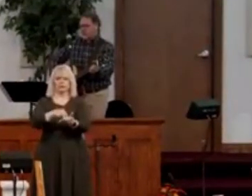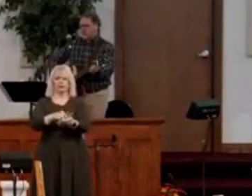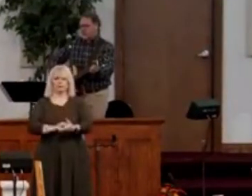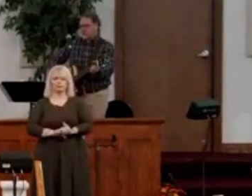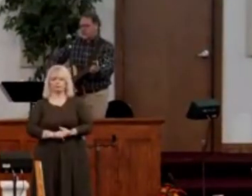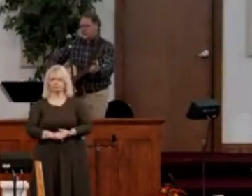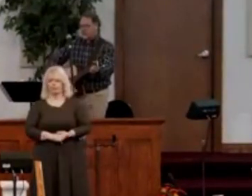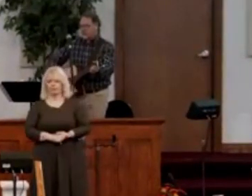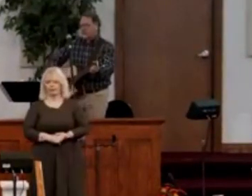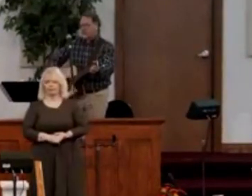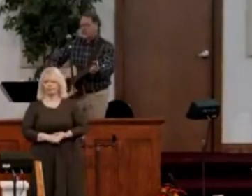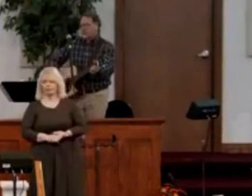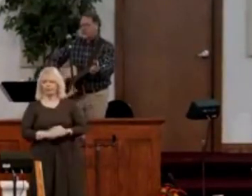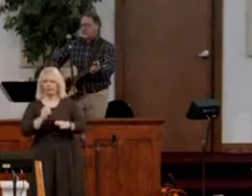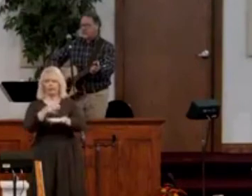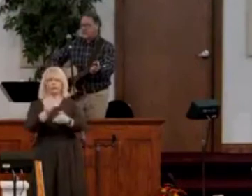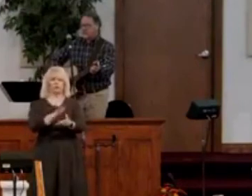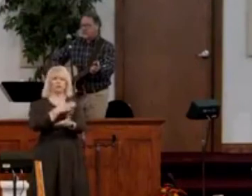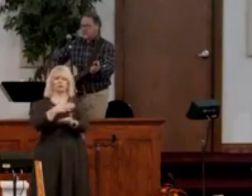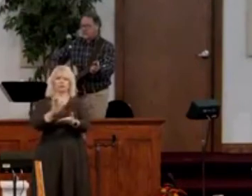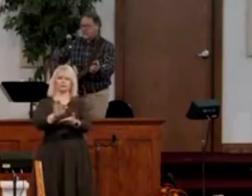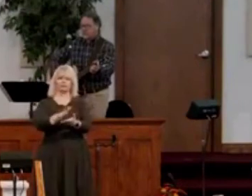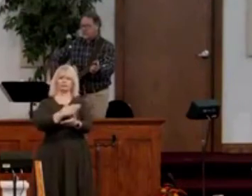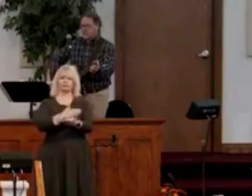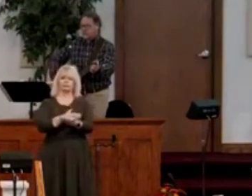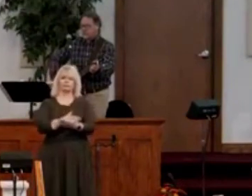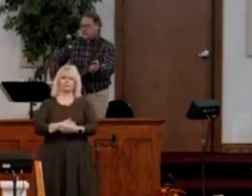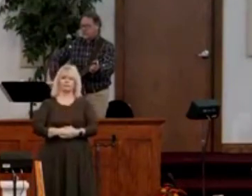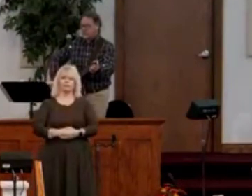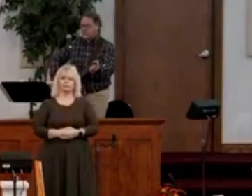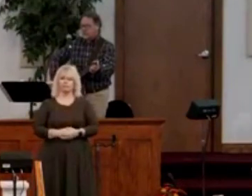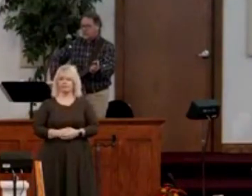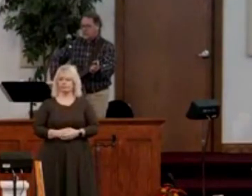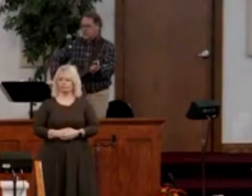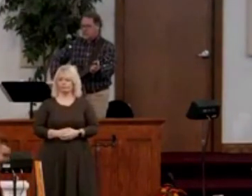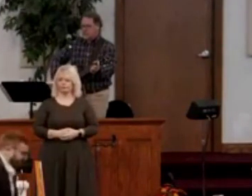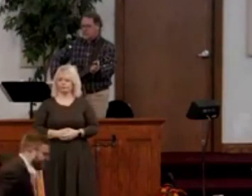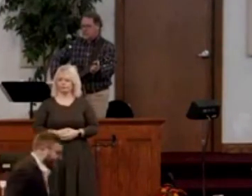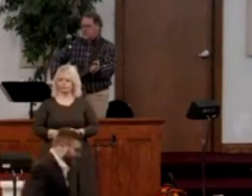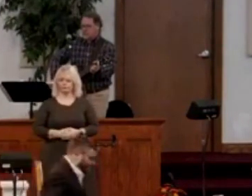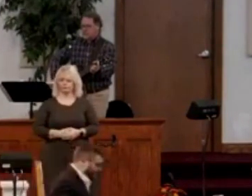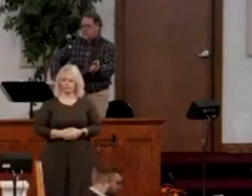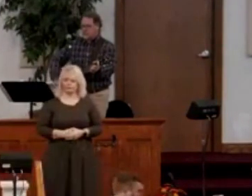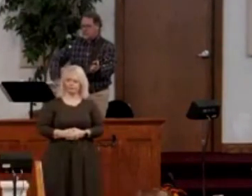us. And then after we sing, leave Eric.